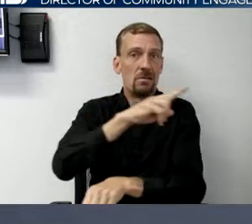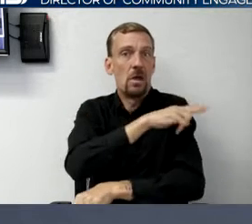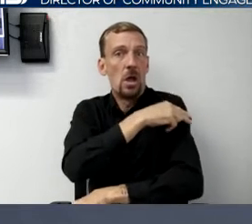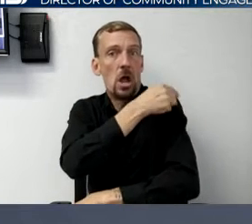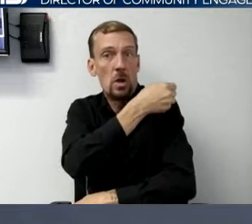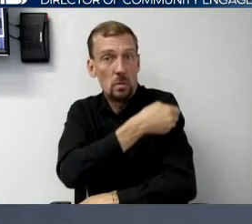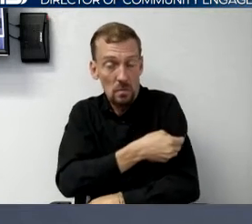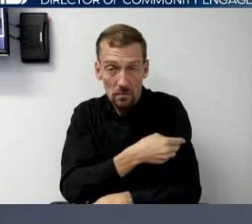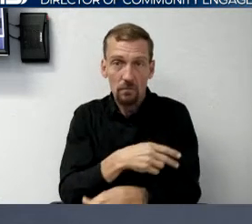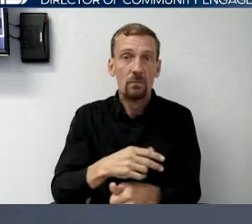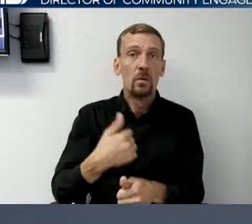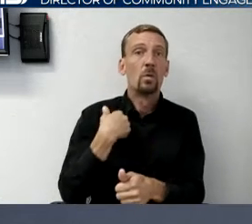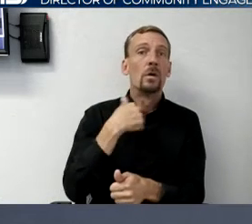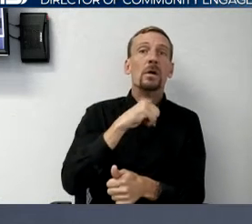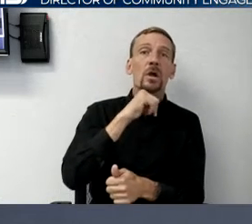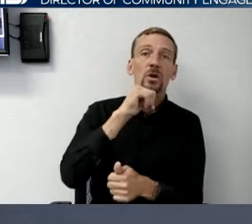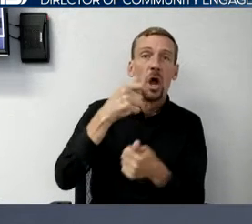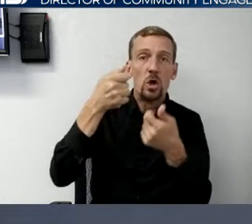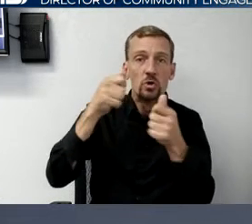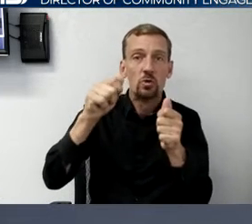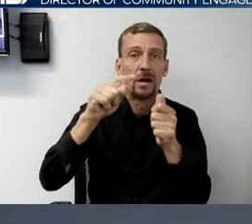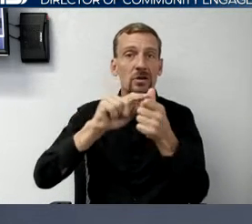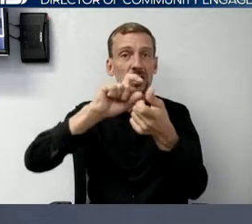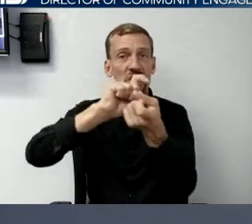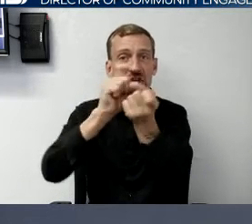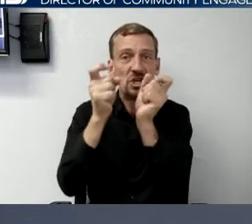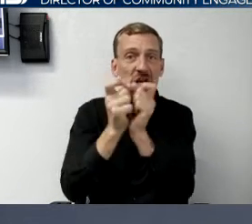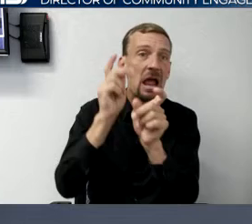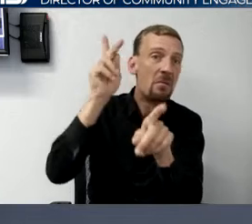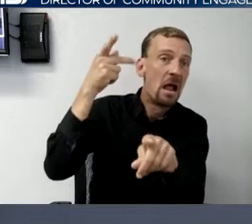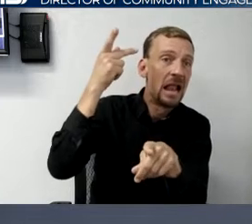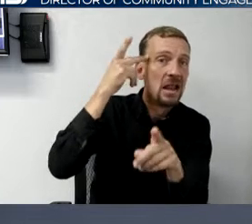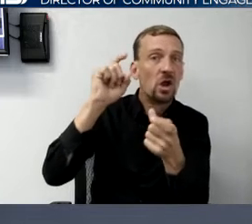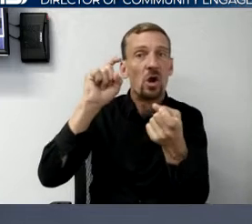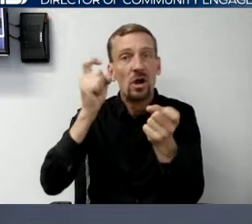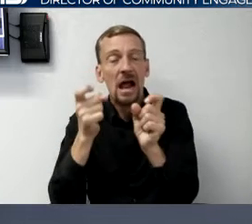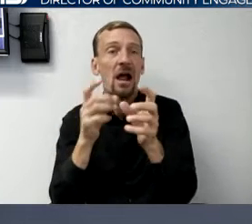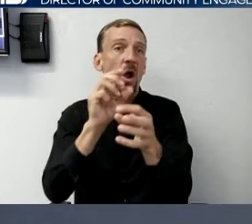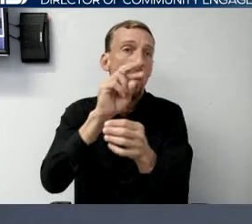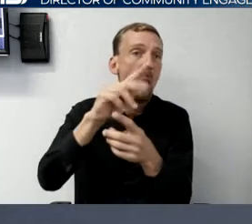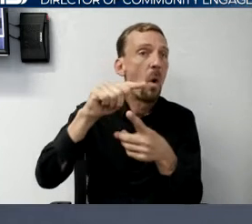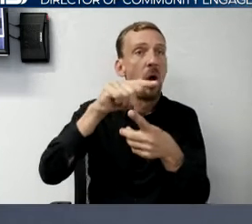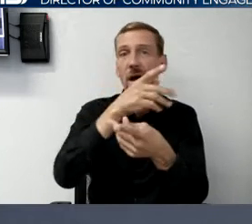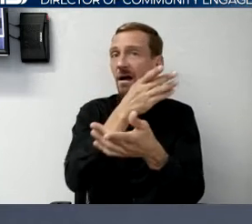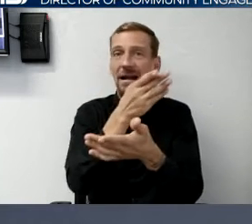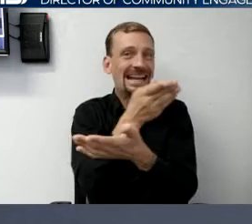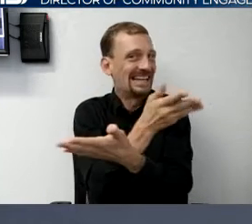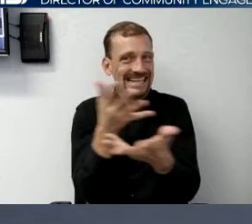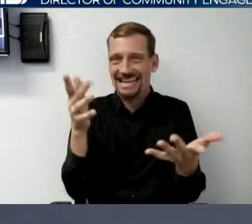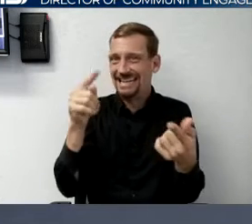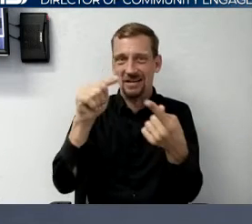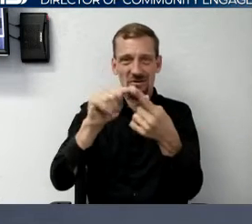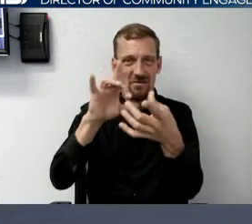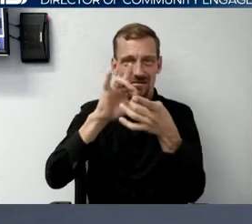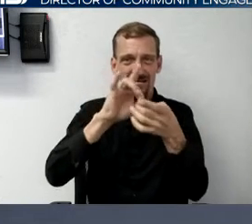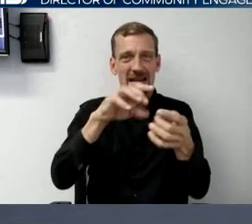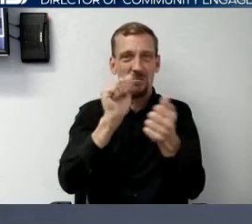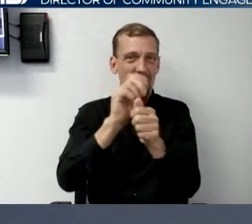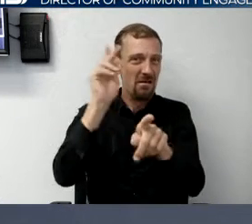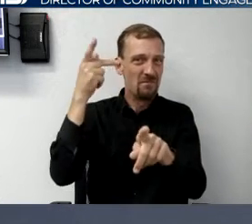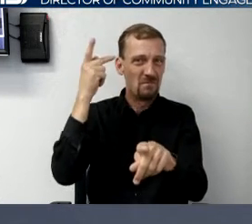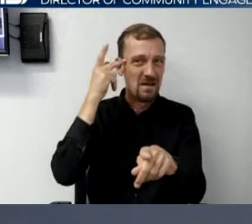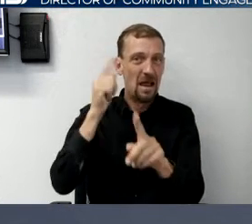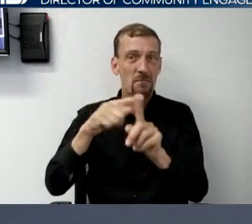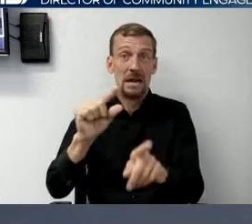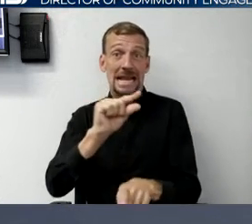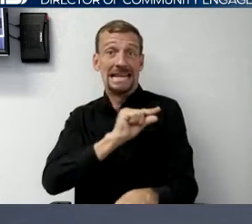not intended to stir any kind of political pots or encourage policing in any way. You know, Gary cannot he can